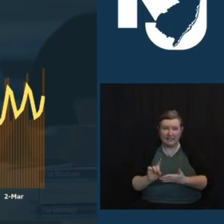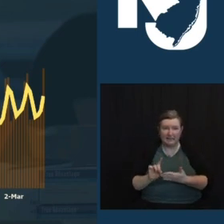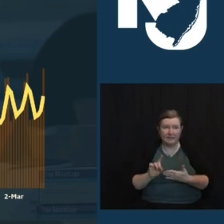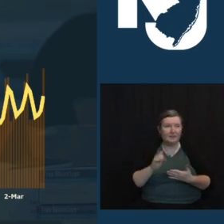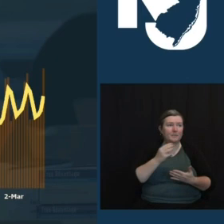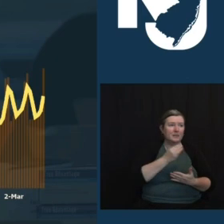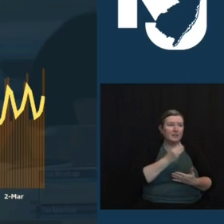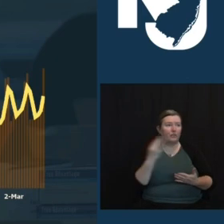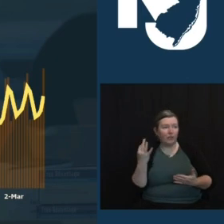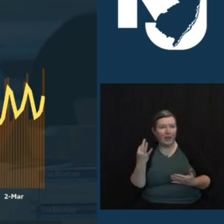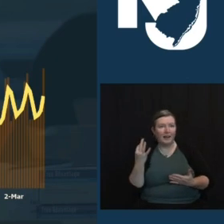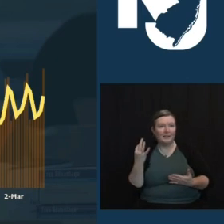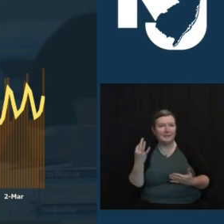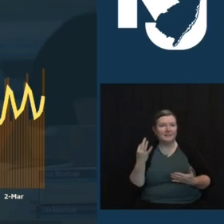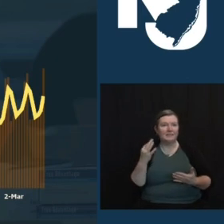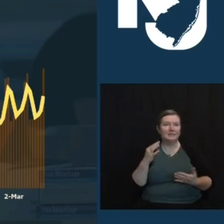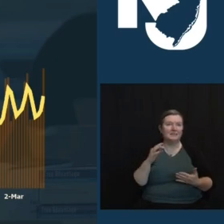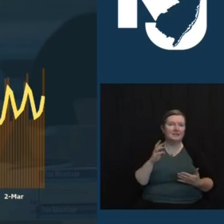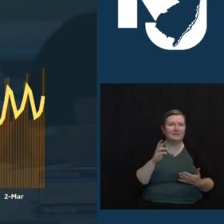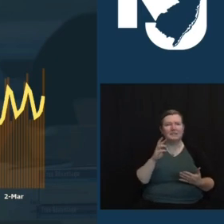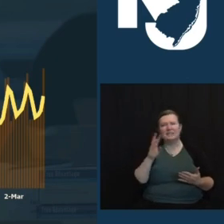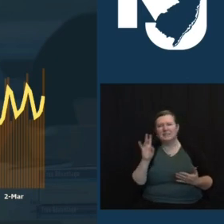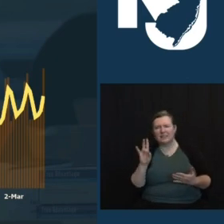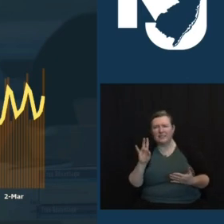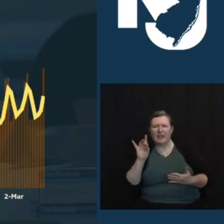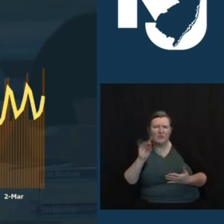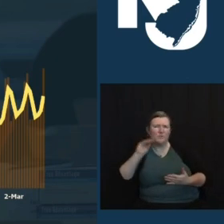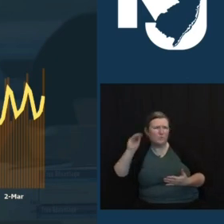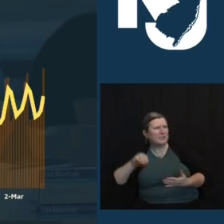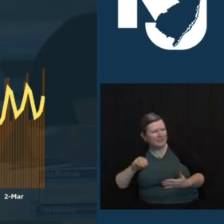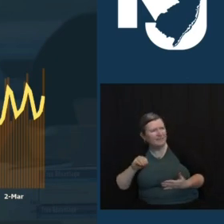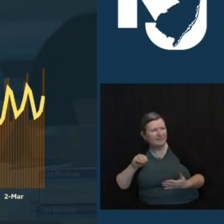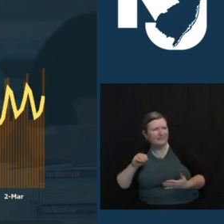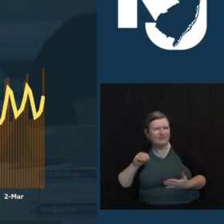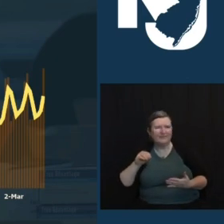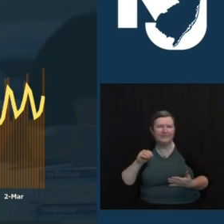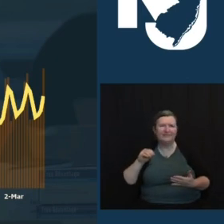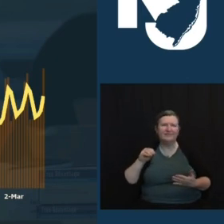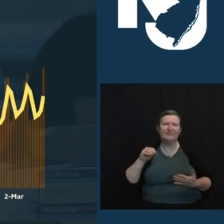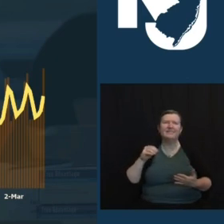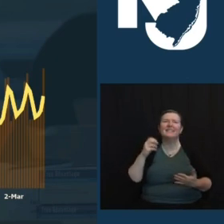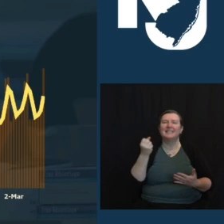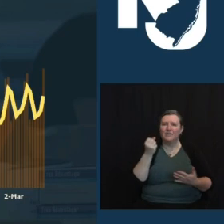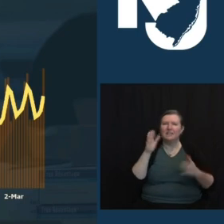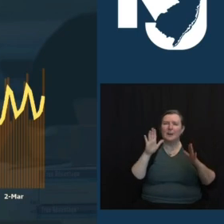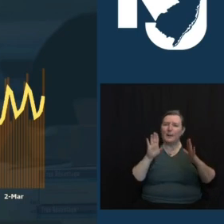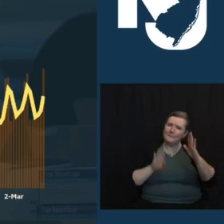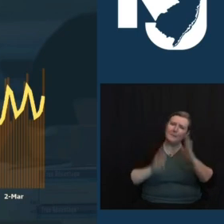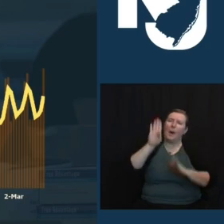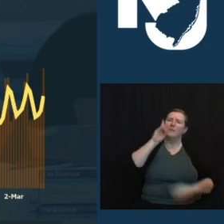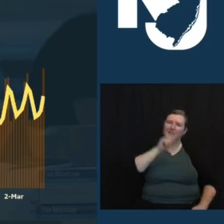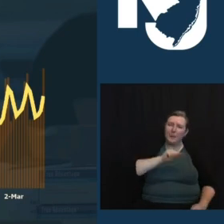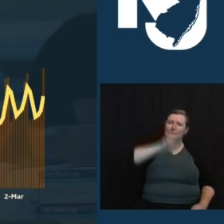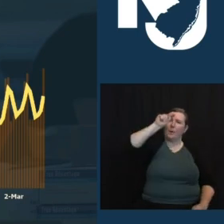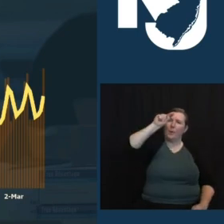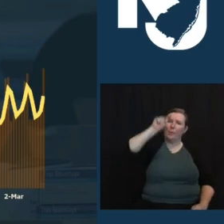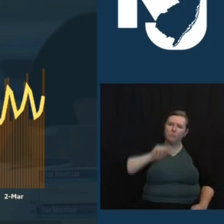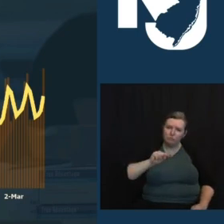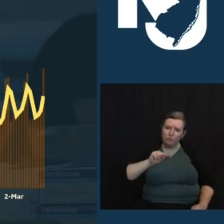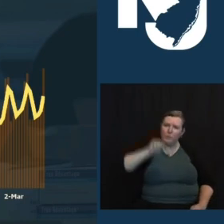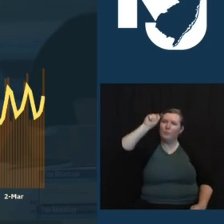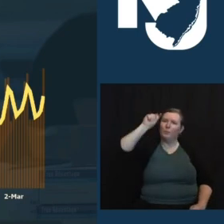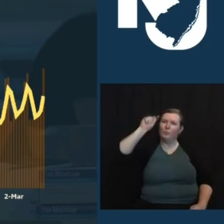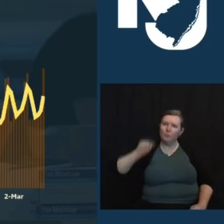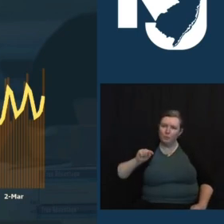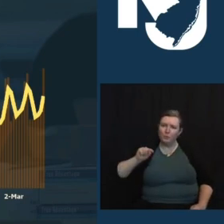8% positivity, and you're getting into the low double digits, almost like a metronome, every Saturday, Sunday, and